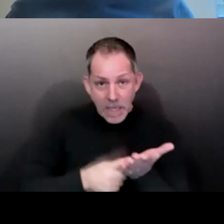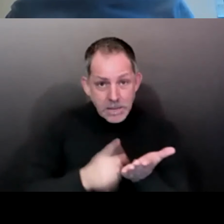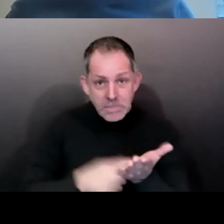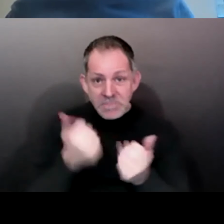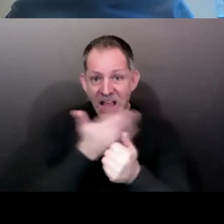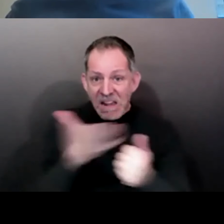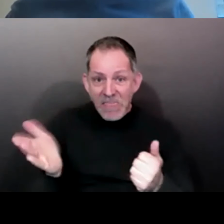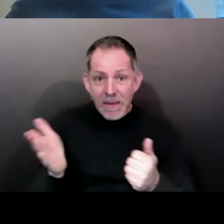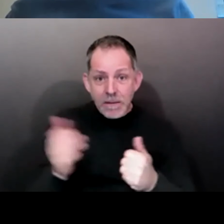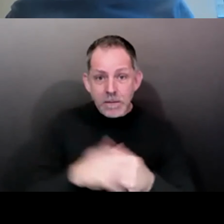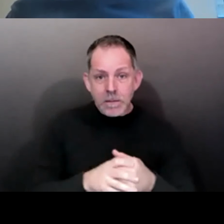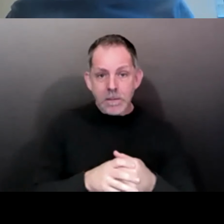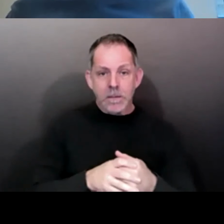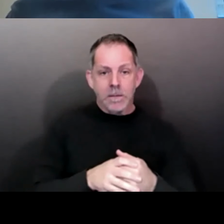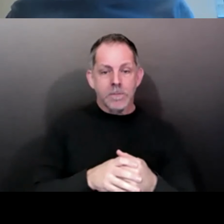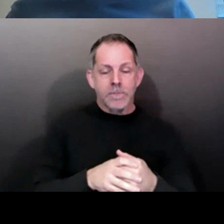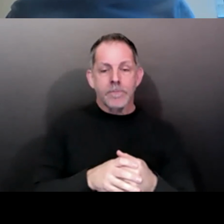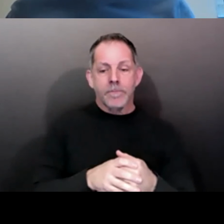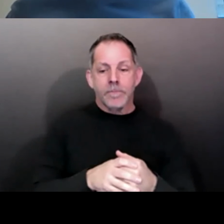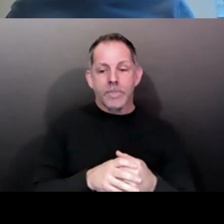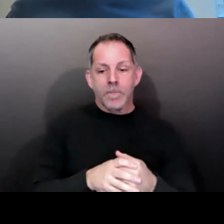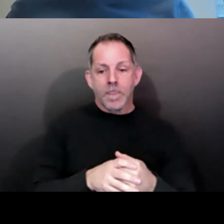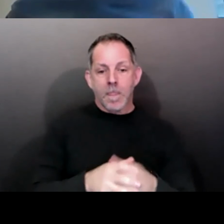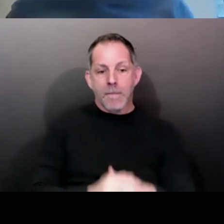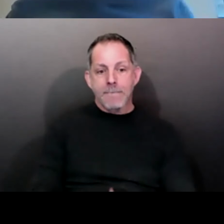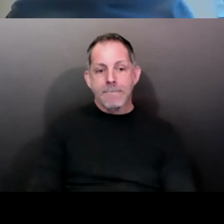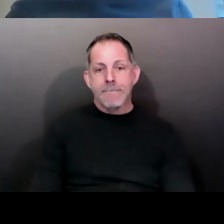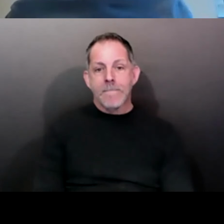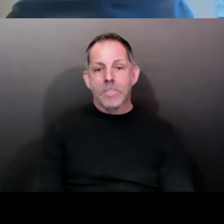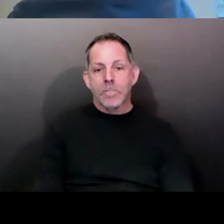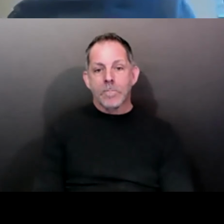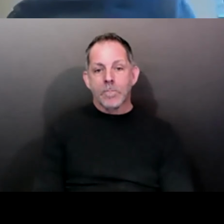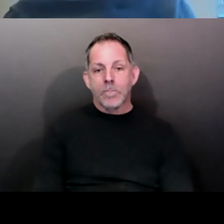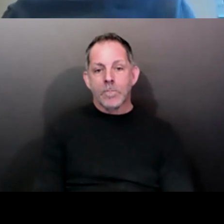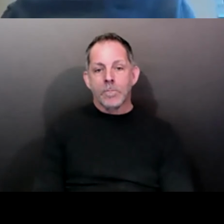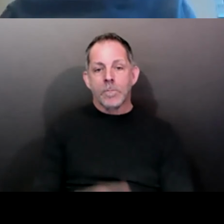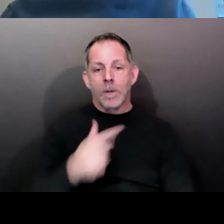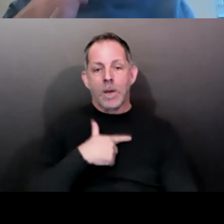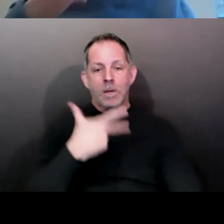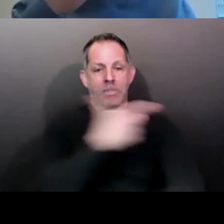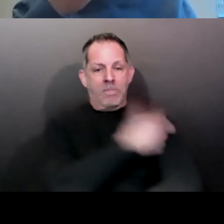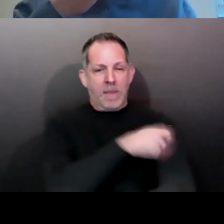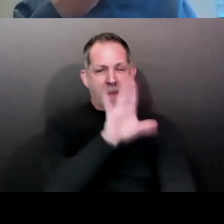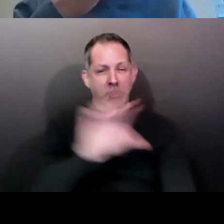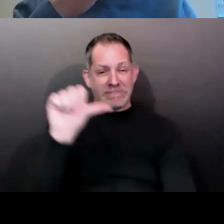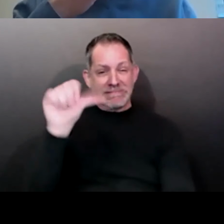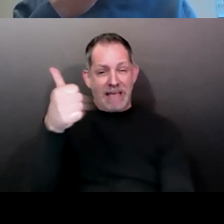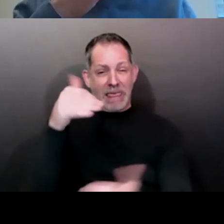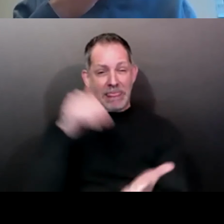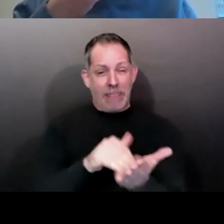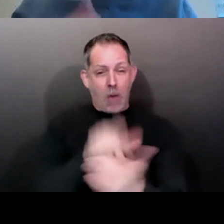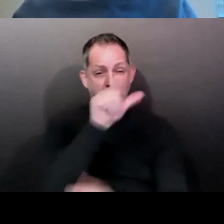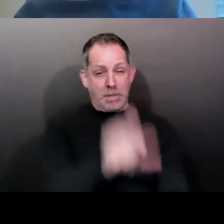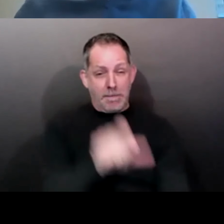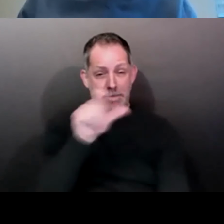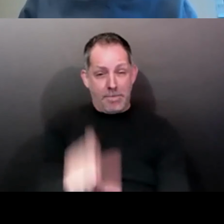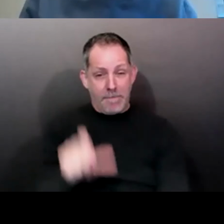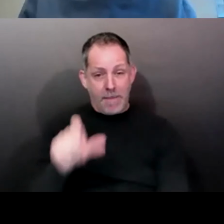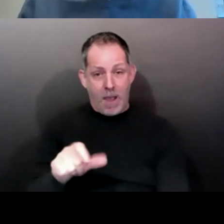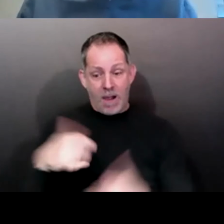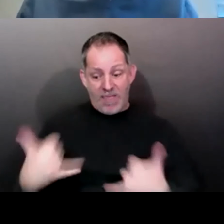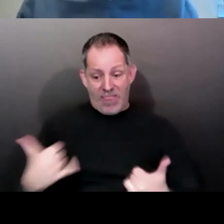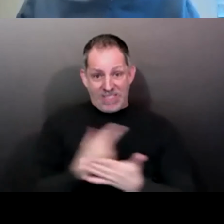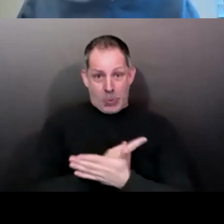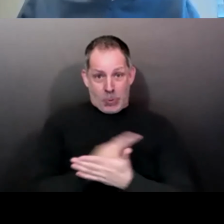have vaccinated almost 10,000 people by the end of this week. Out of those, 30% of those are tribal